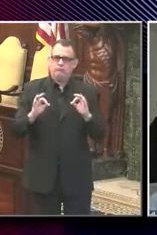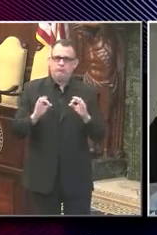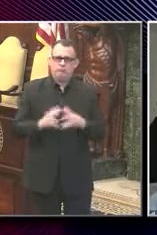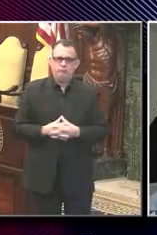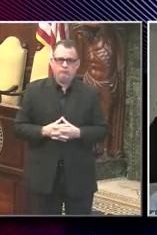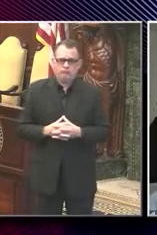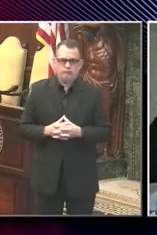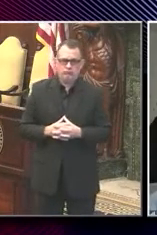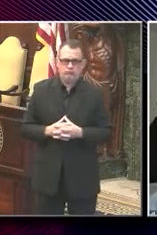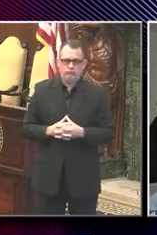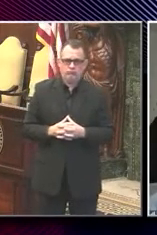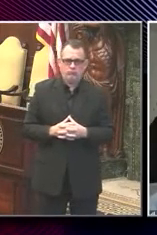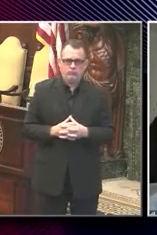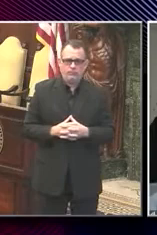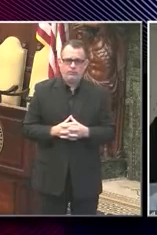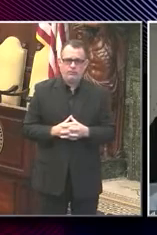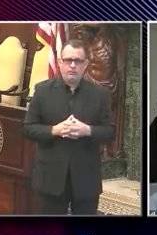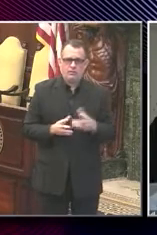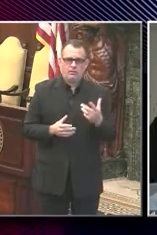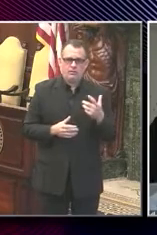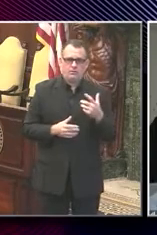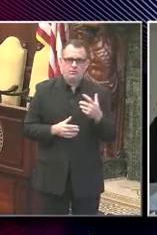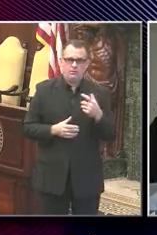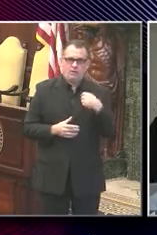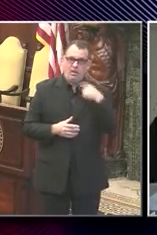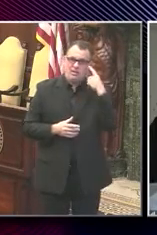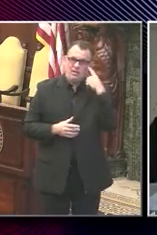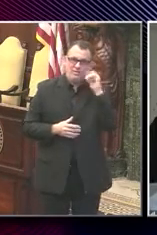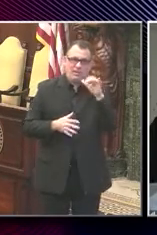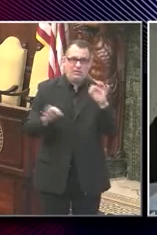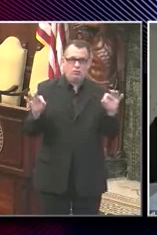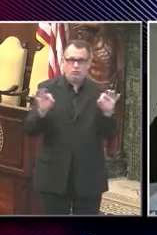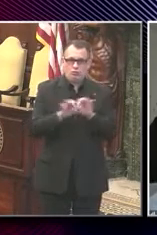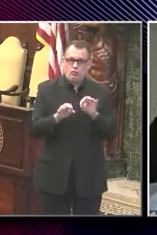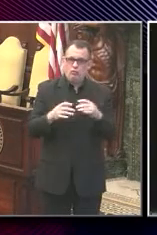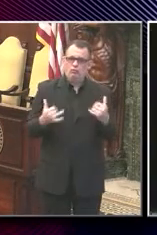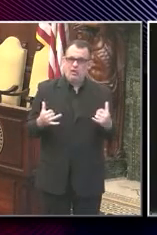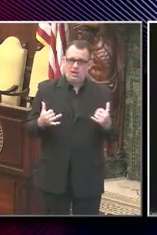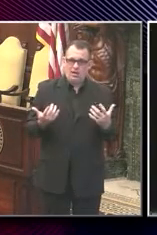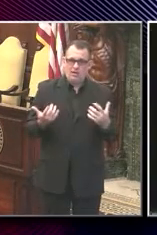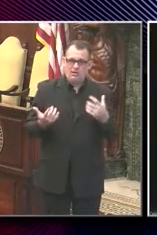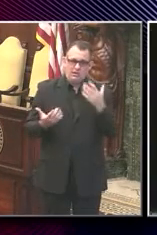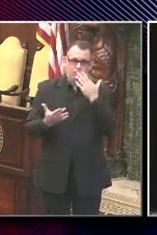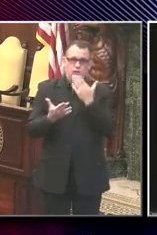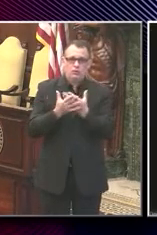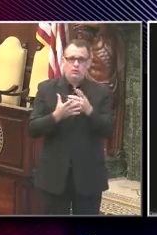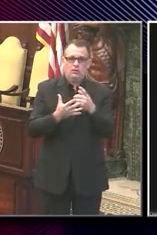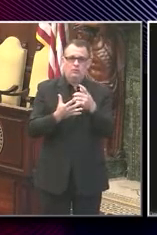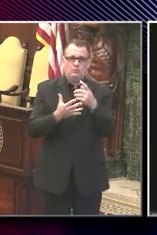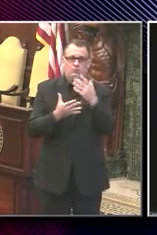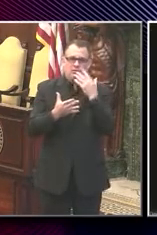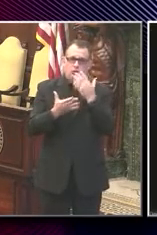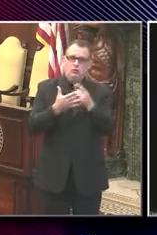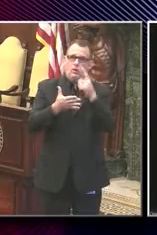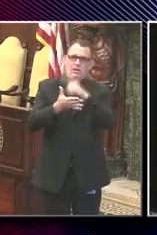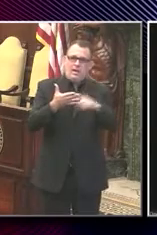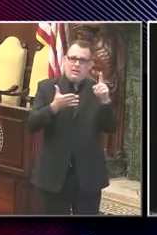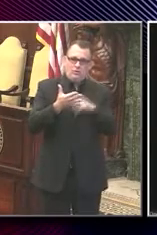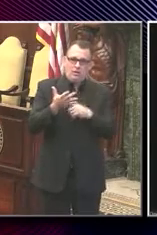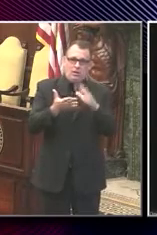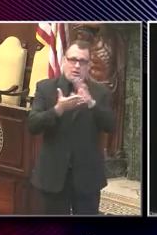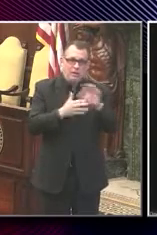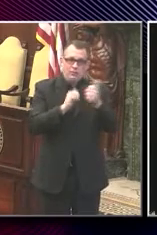So it's a risk that I don't think is worthwhile taking right now. And do you feel the same way for college sports as